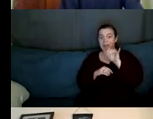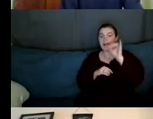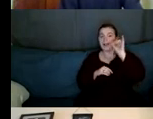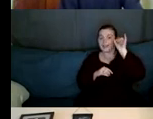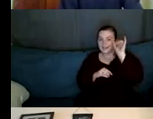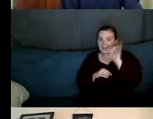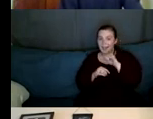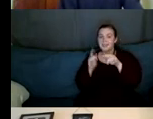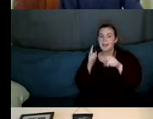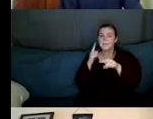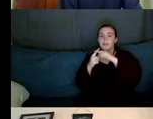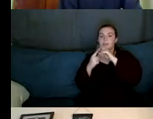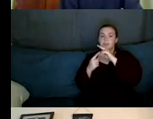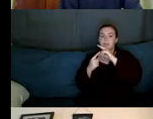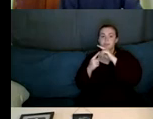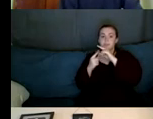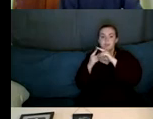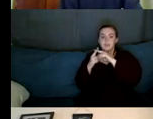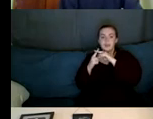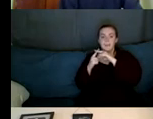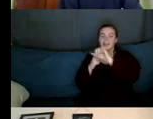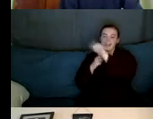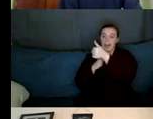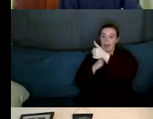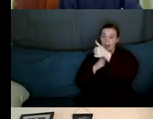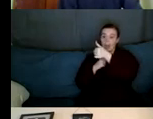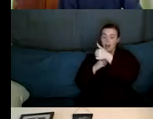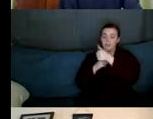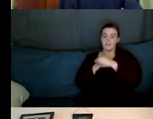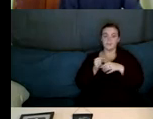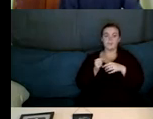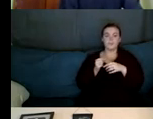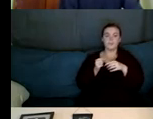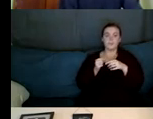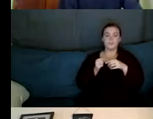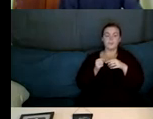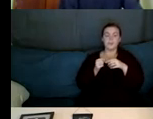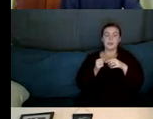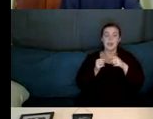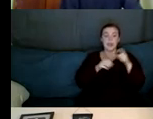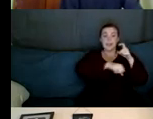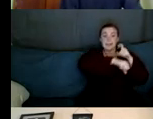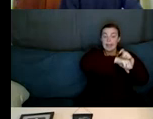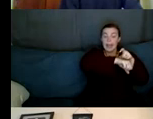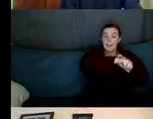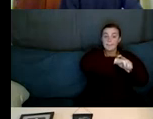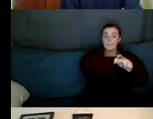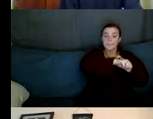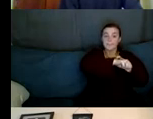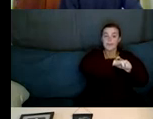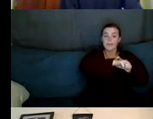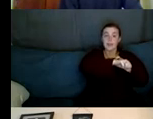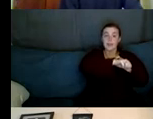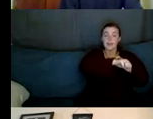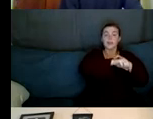that the time in Sydney is 17 hours ahead of the time in San Francisco.